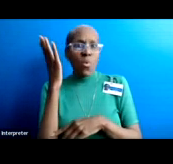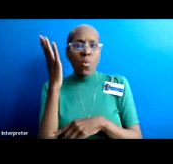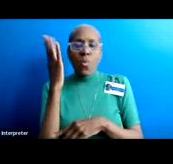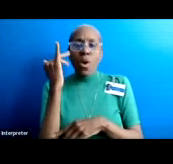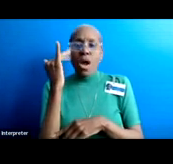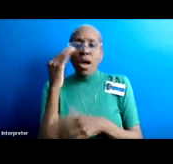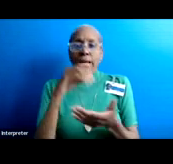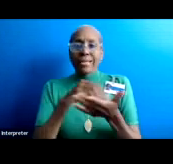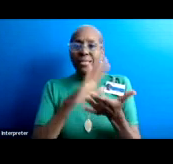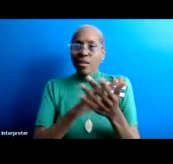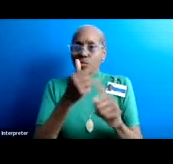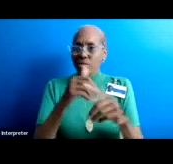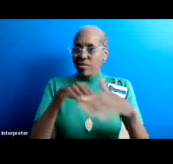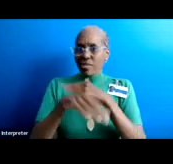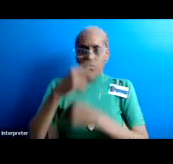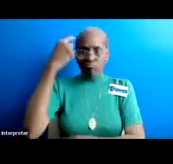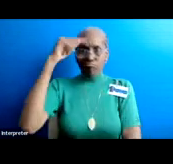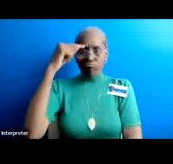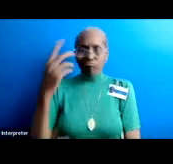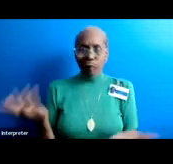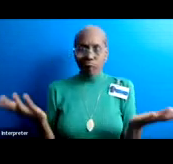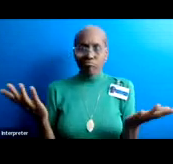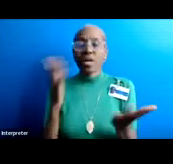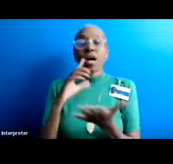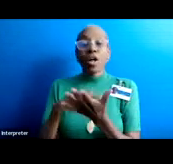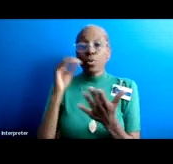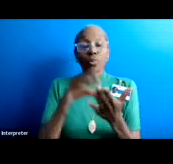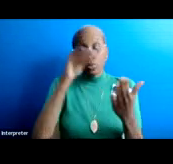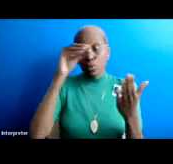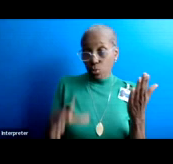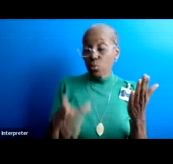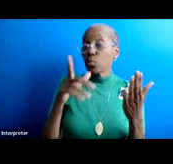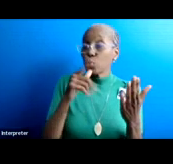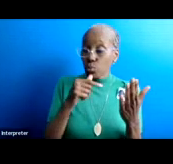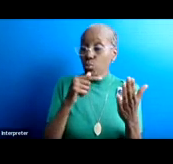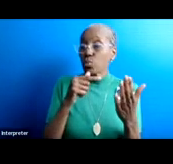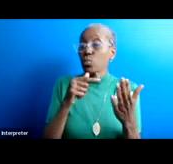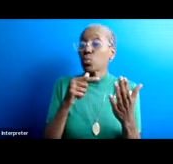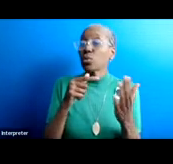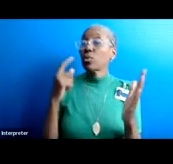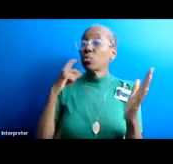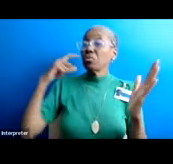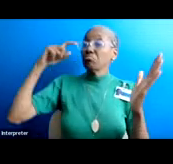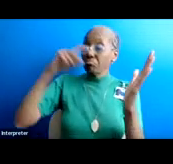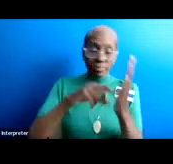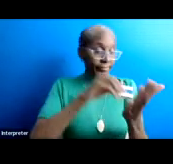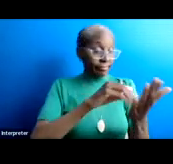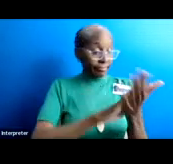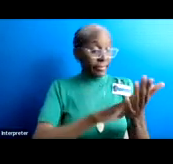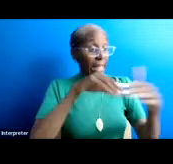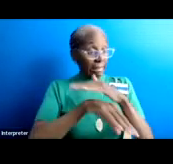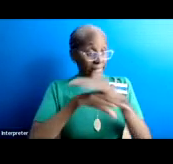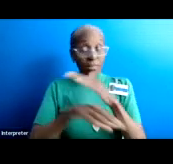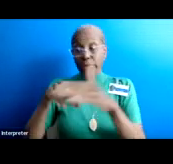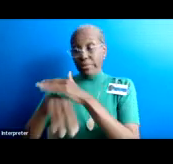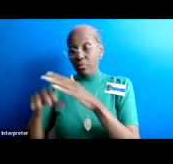documents accessible? Something I recently learned is that students actually cite accessibility and accessible